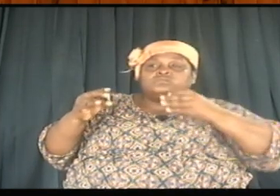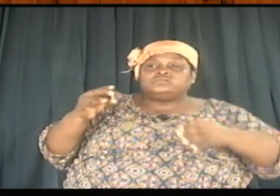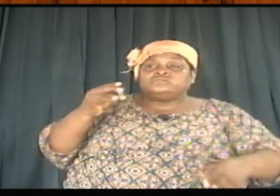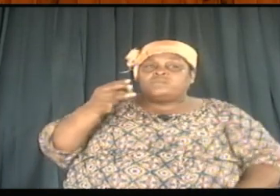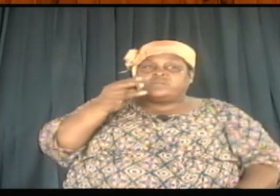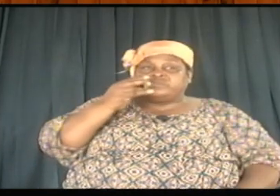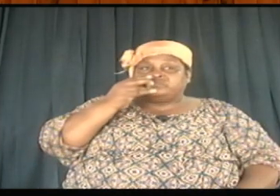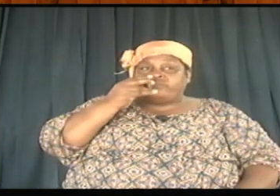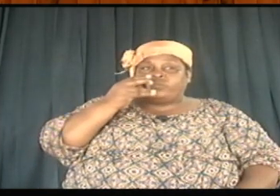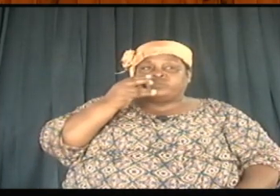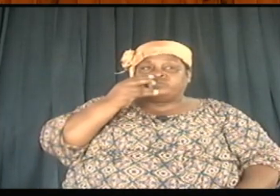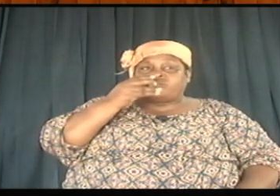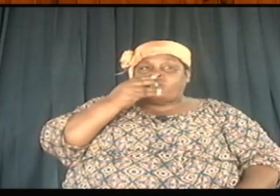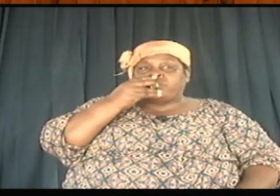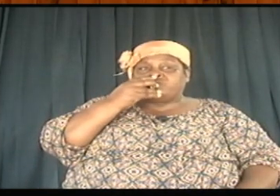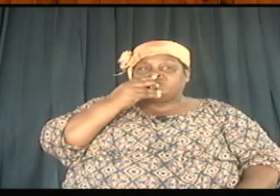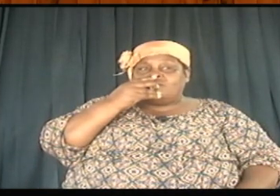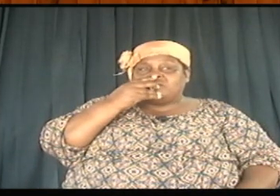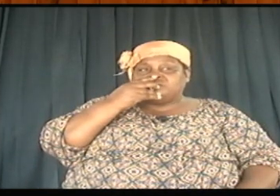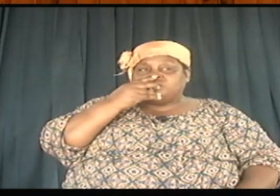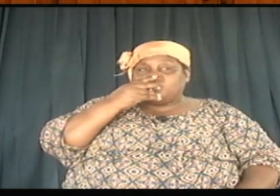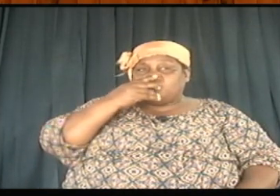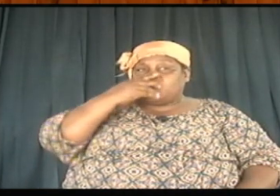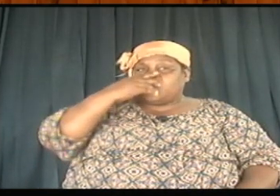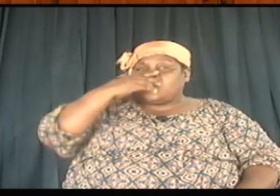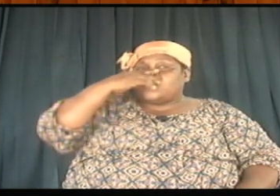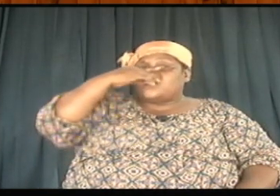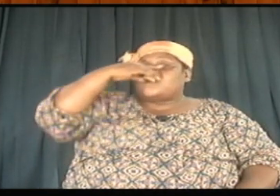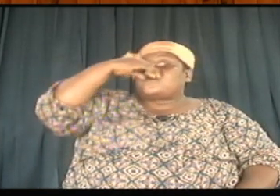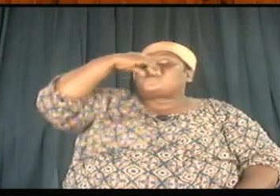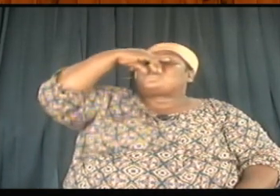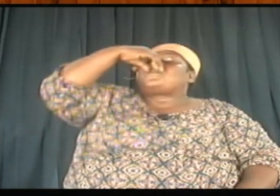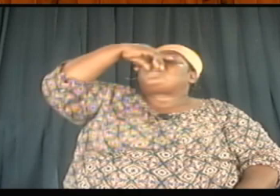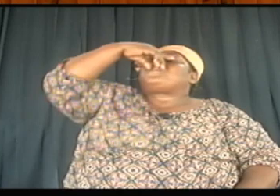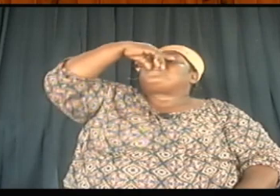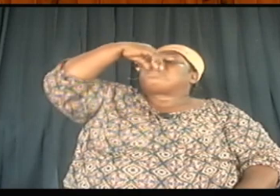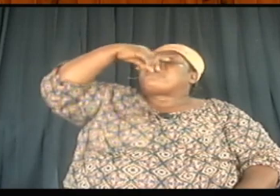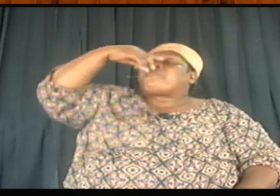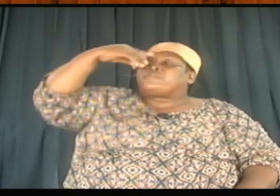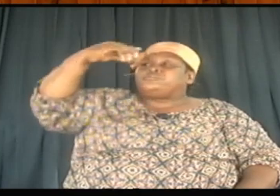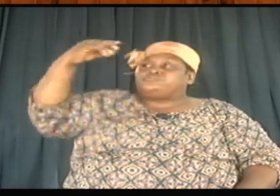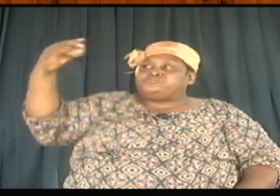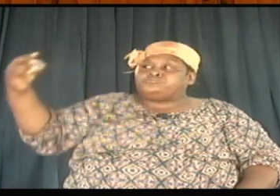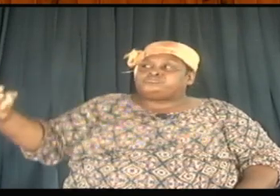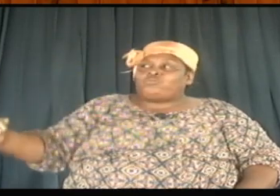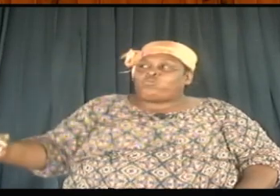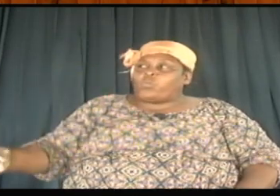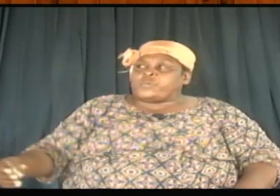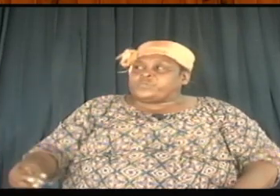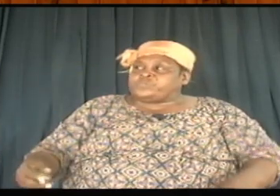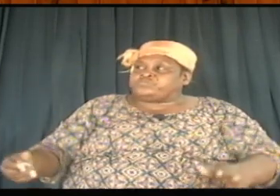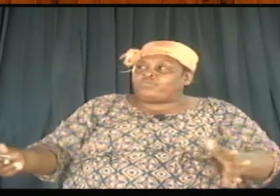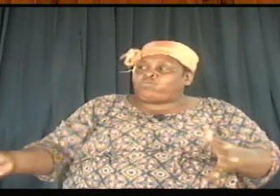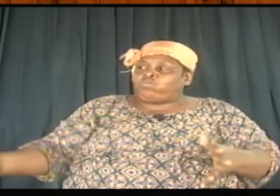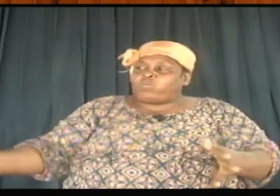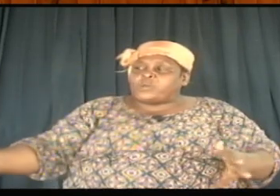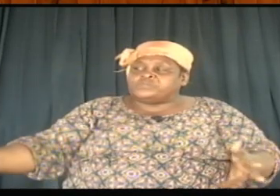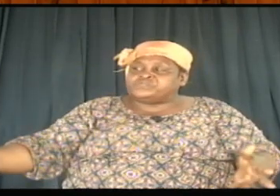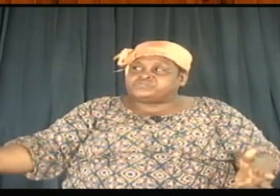And drink of the vine. Can we do it right now together in Jesus' name?